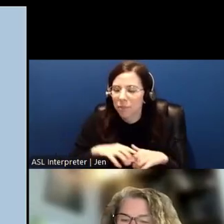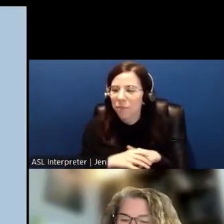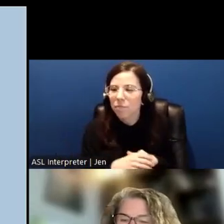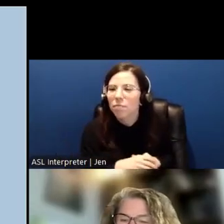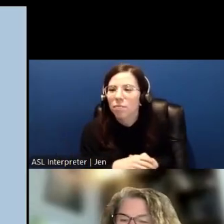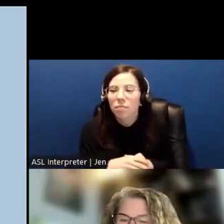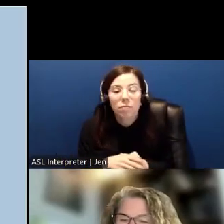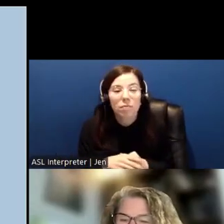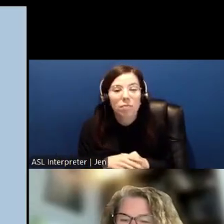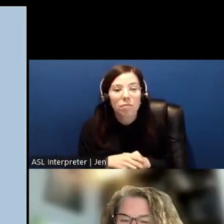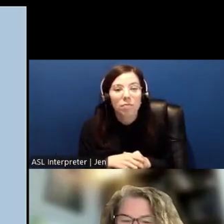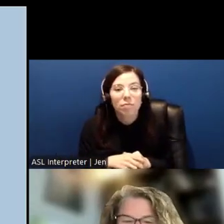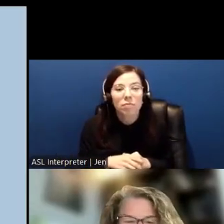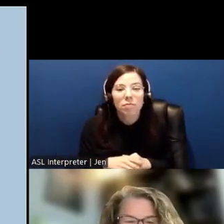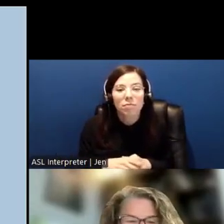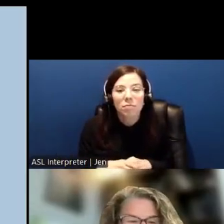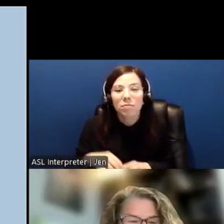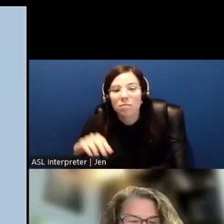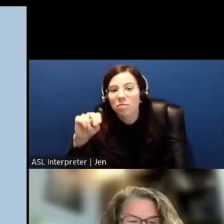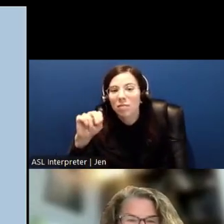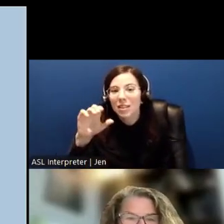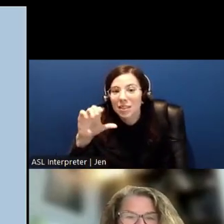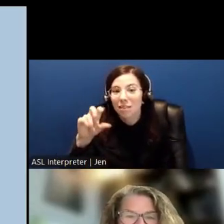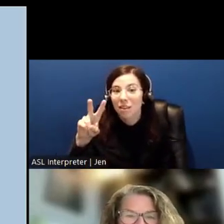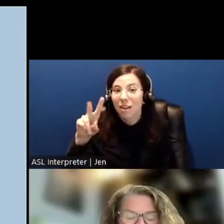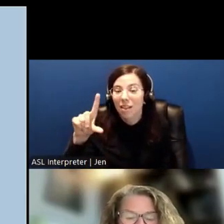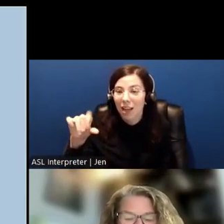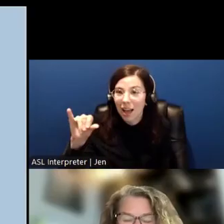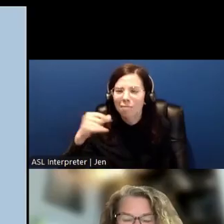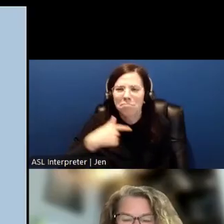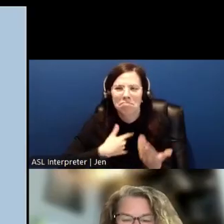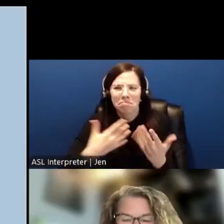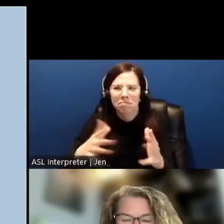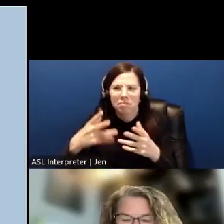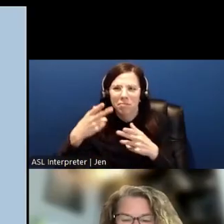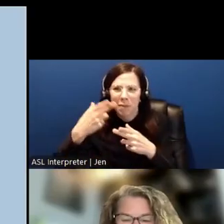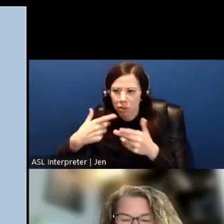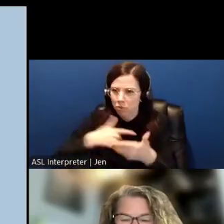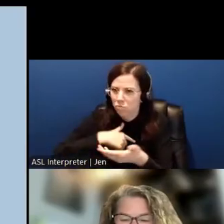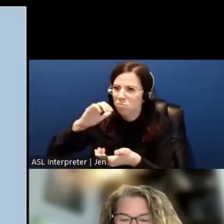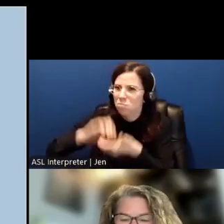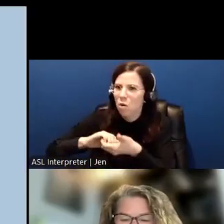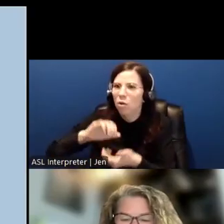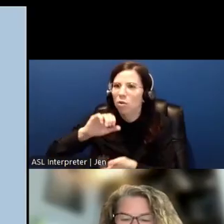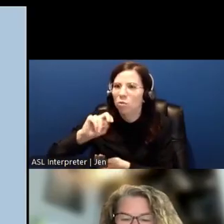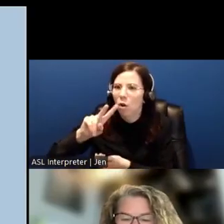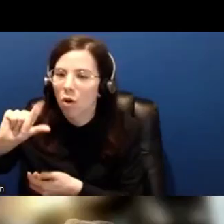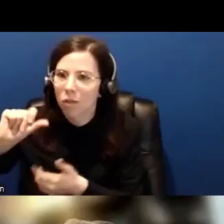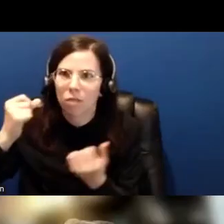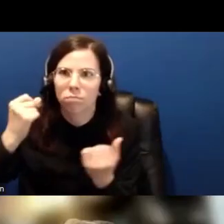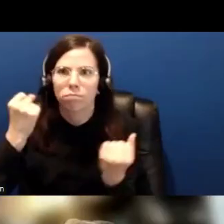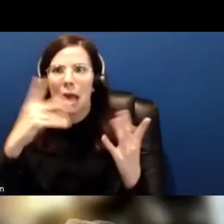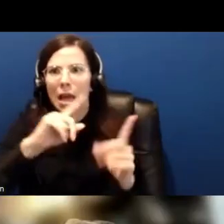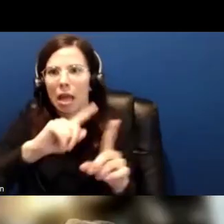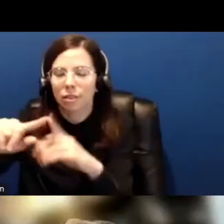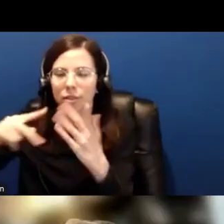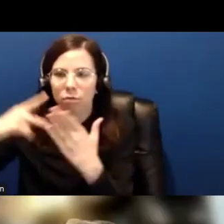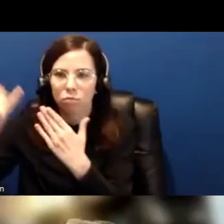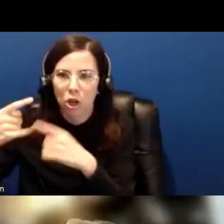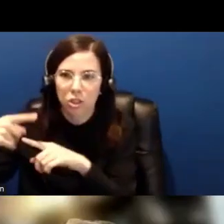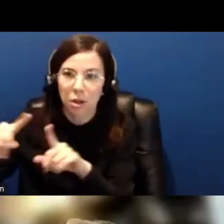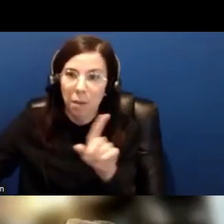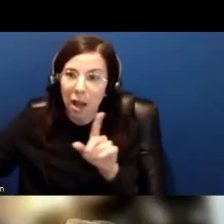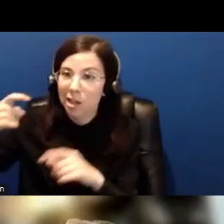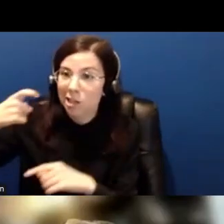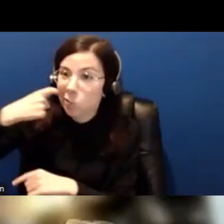National Crime Victim Law Institute, or NCVLI, as I already shared, has partnered with NOVA on a number of projects, but most concretely